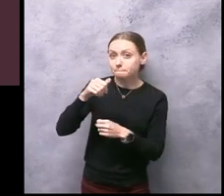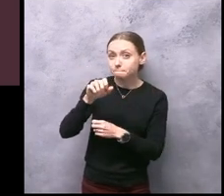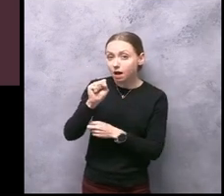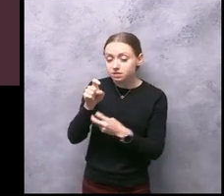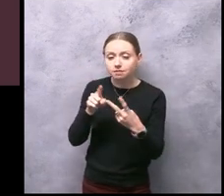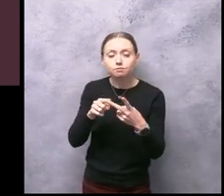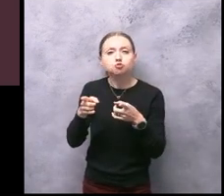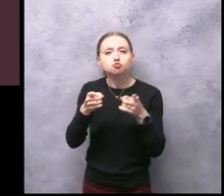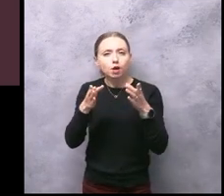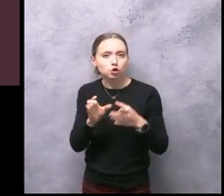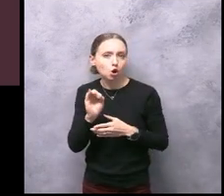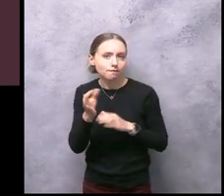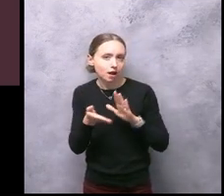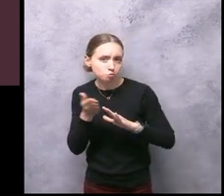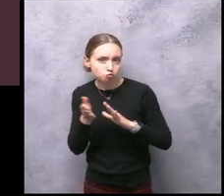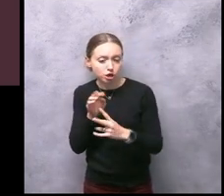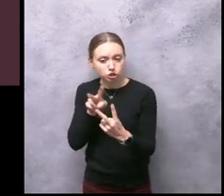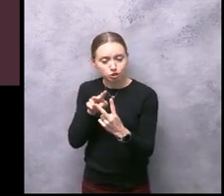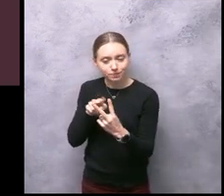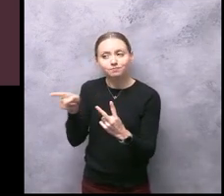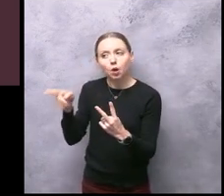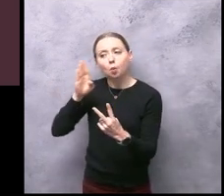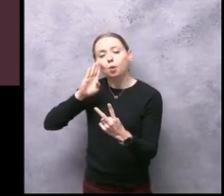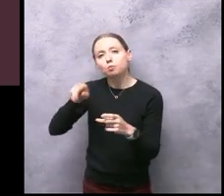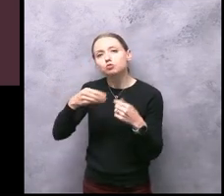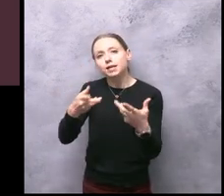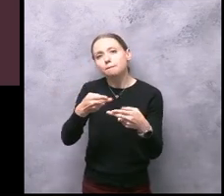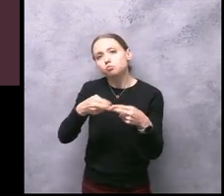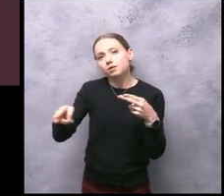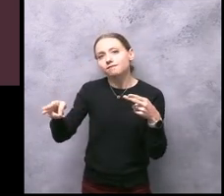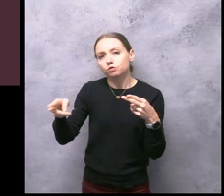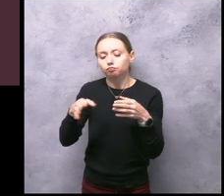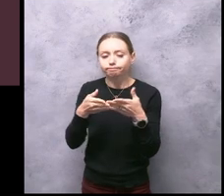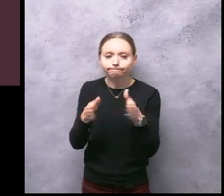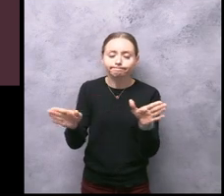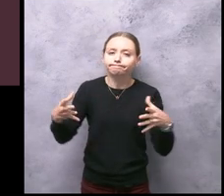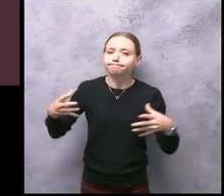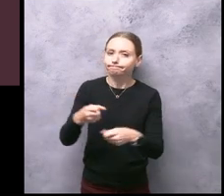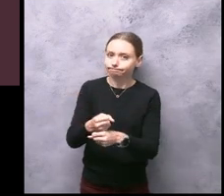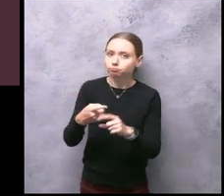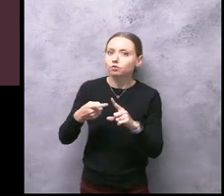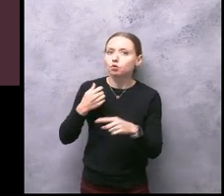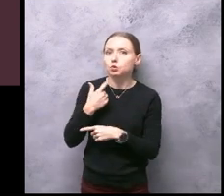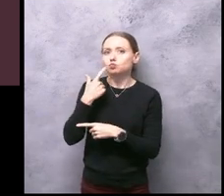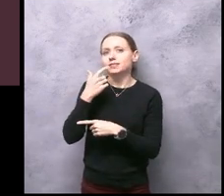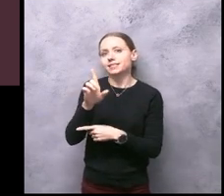Operations, as they present a brief overview of the findings from our most recent demographic study.